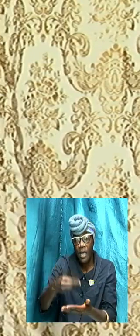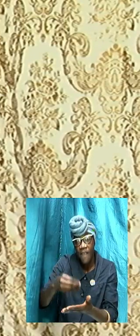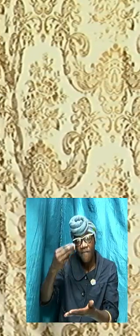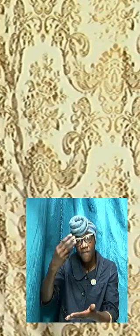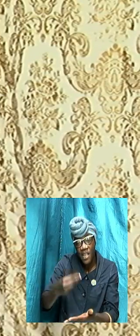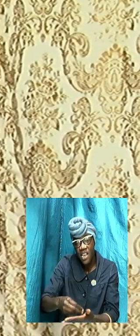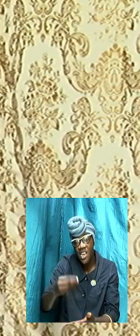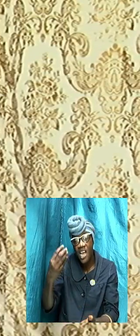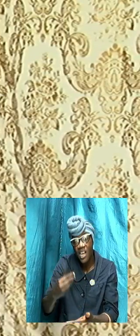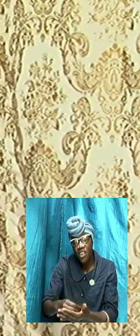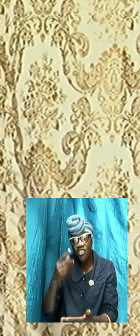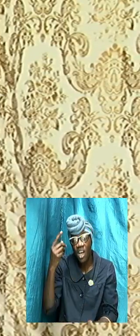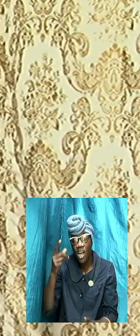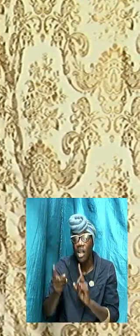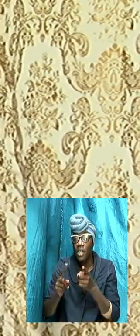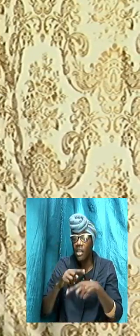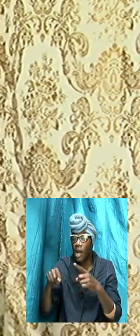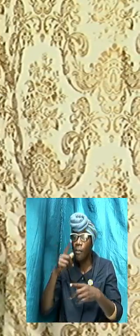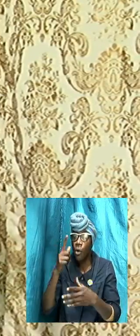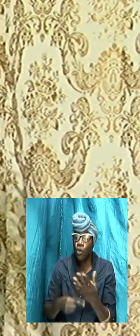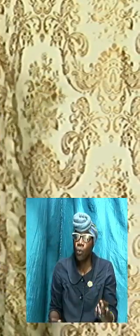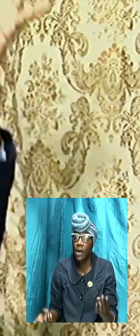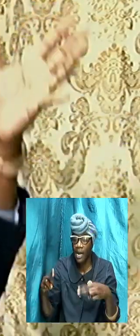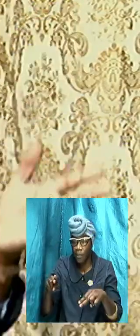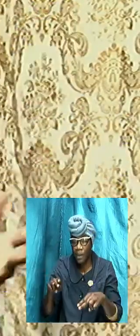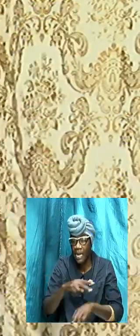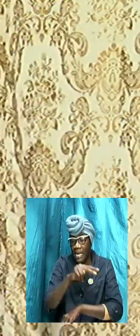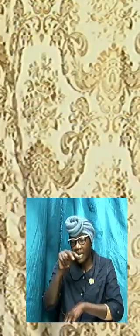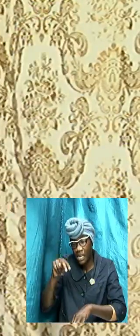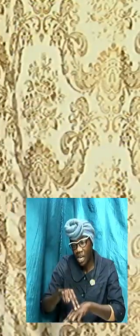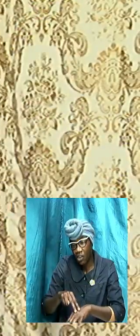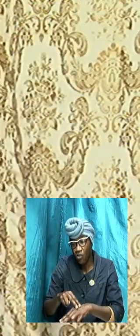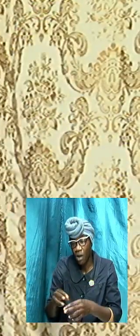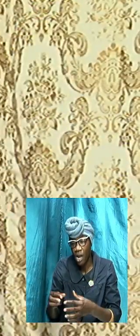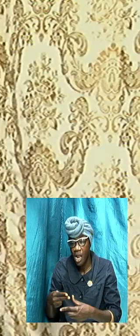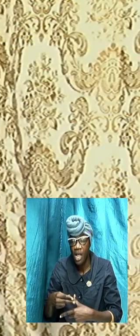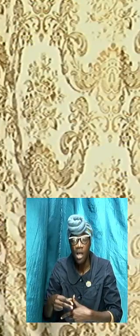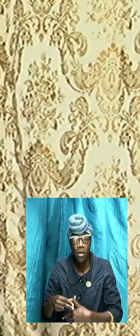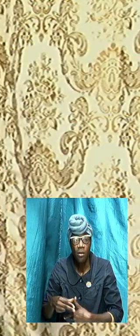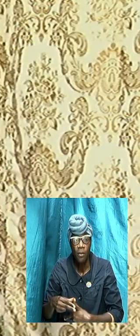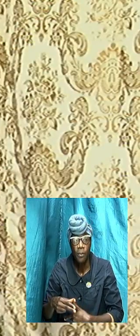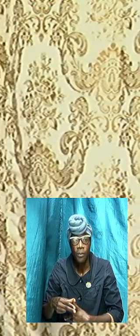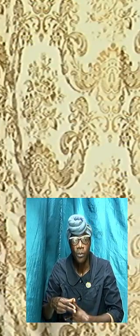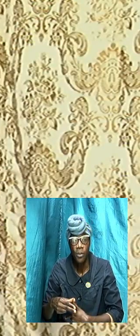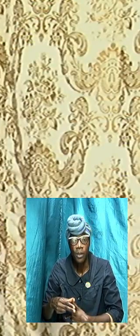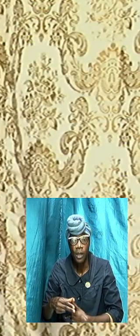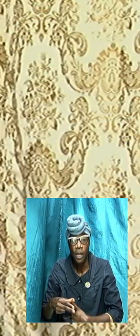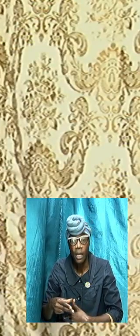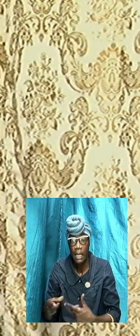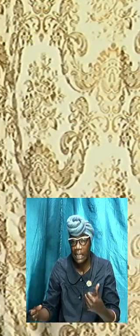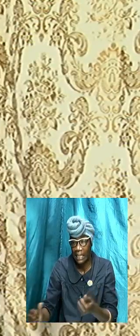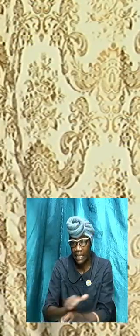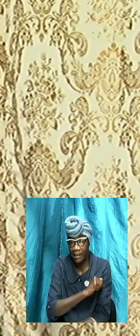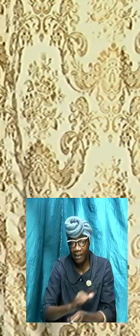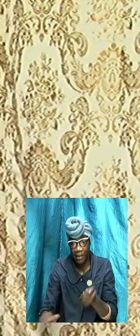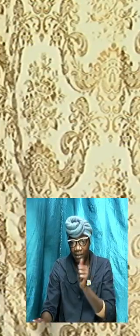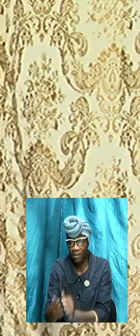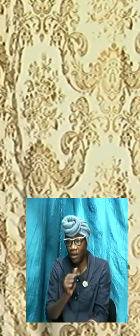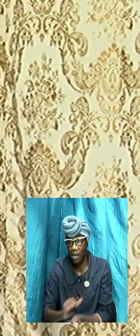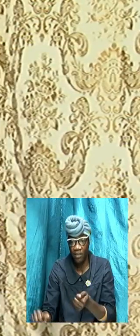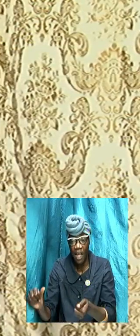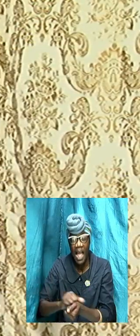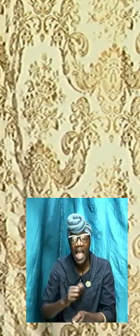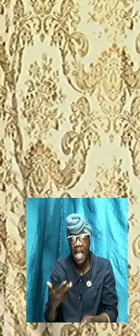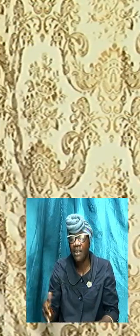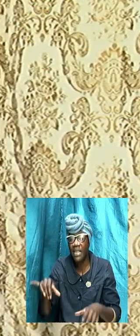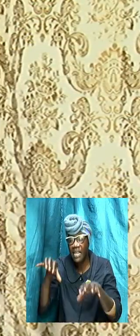about what is happening even in the natural disasters. Everything that can be shaken